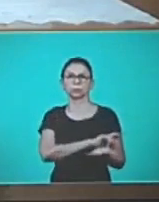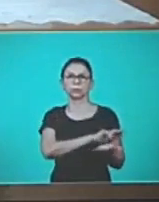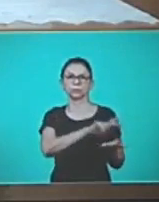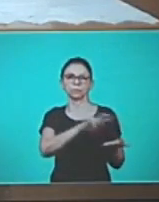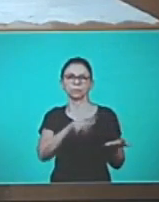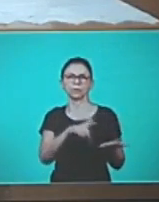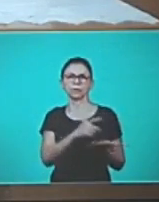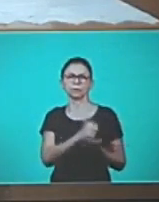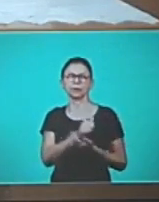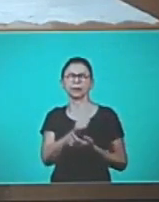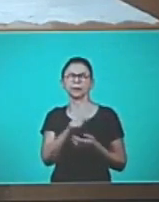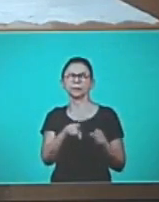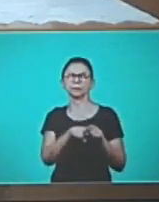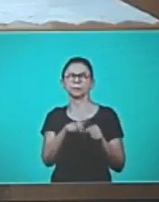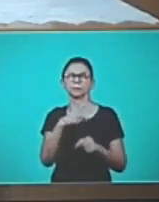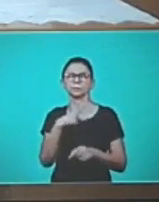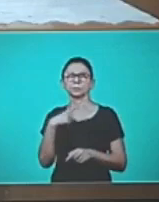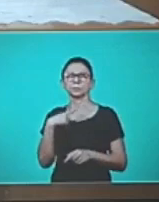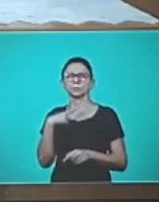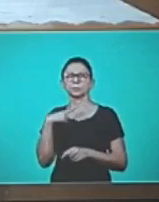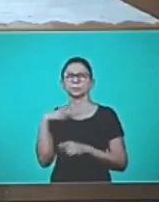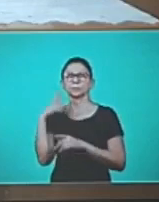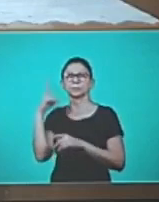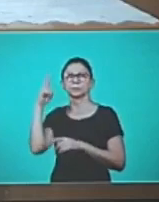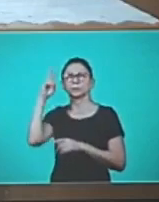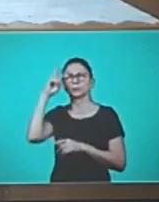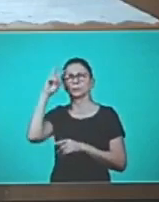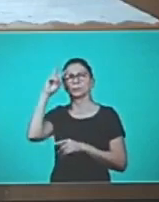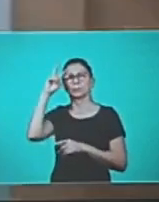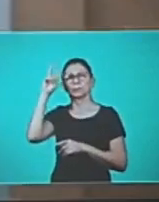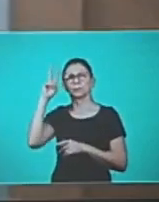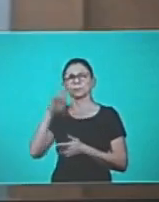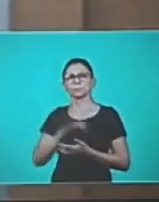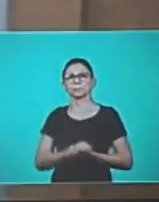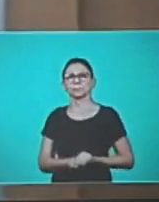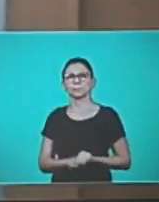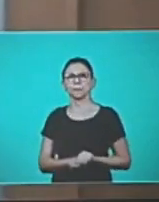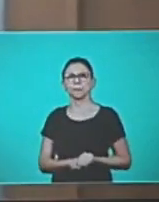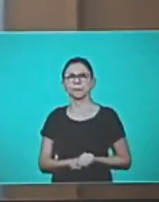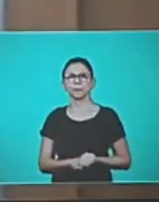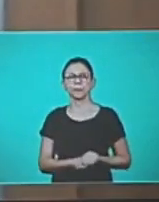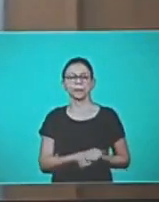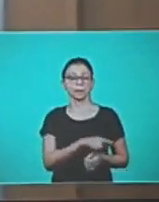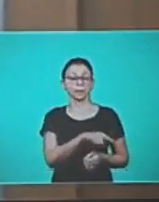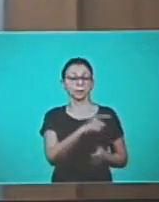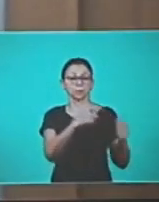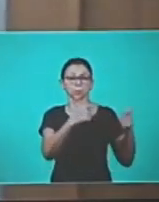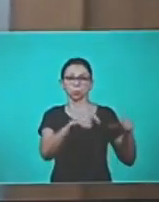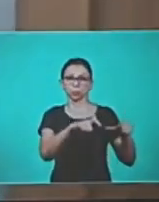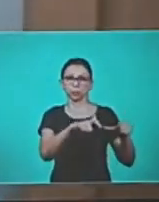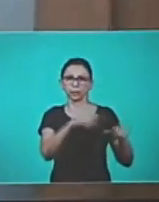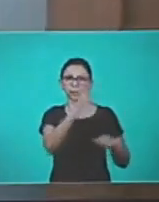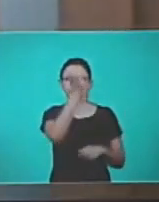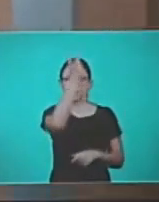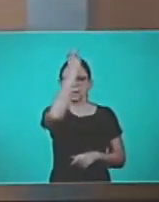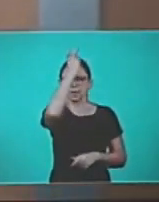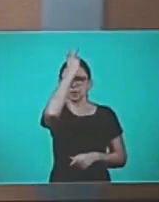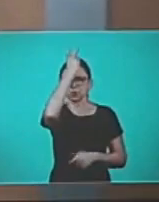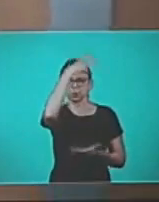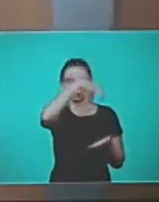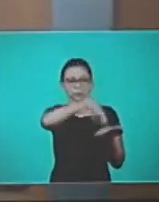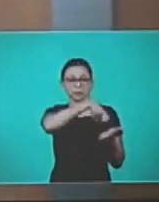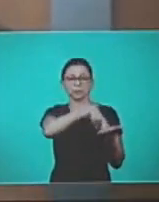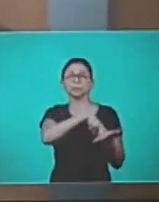spoke about on the World Supper of the Lord that we had a while ago. The plagues that came